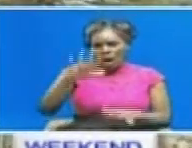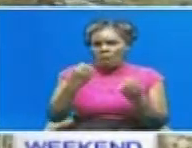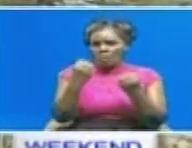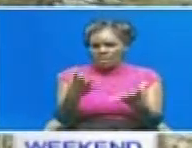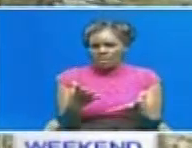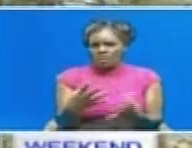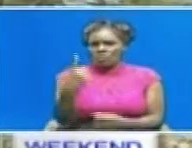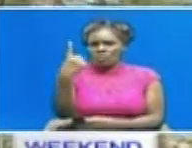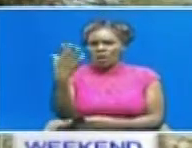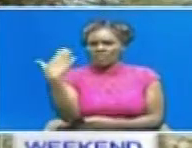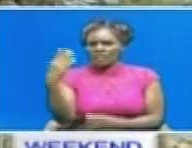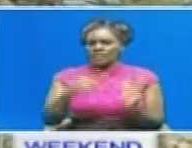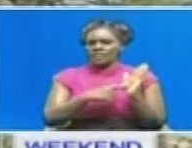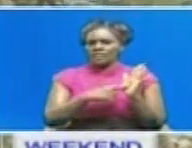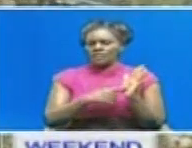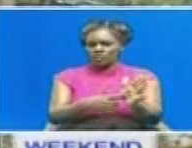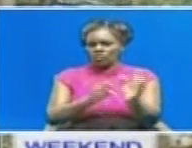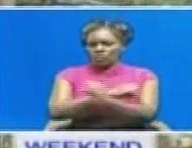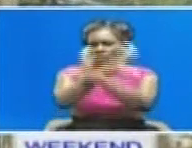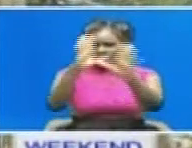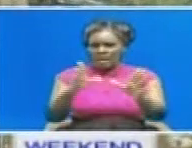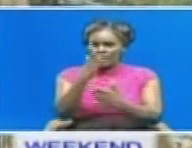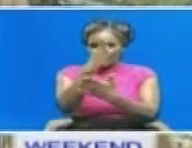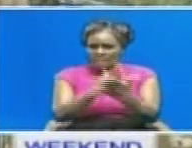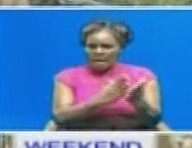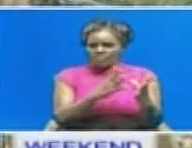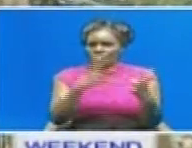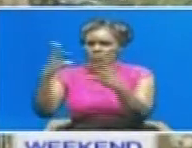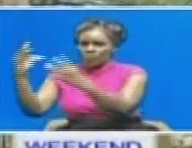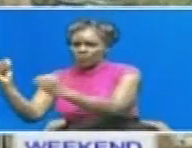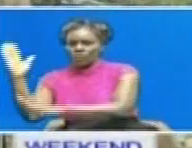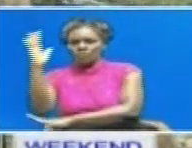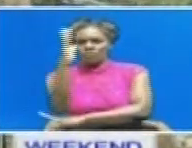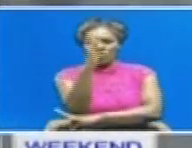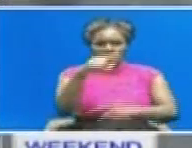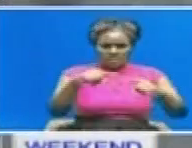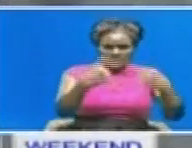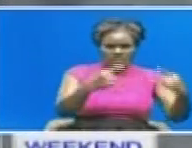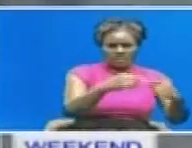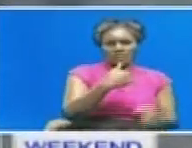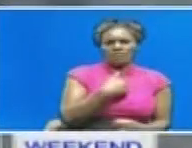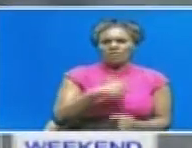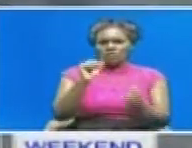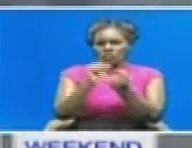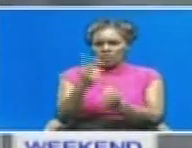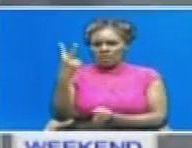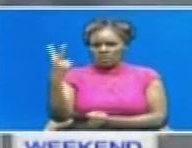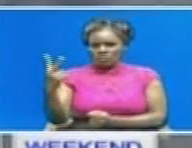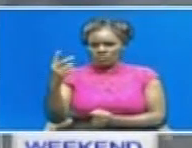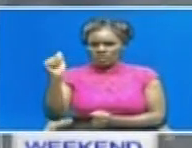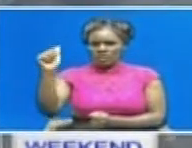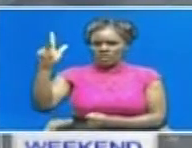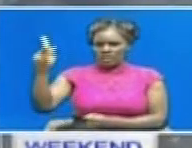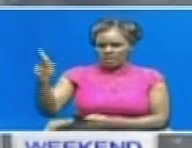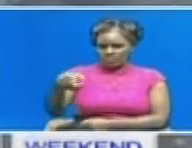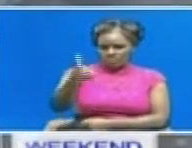were, one thing was certain, that a section of them escaped into Boinnet Forest. They were injured. 12 AK-47s,